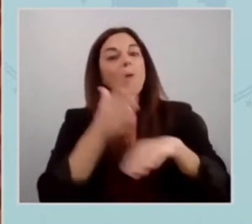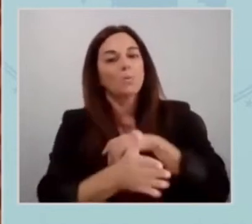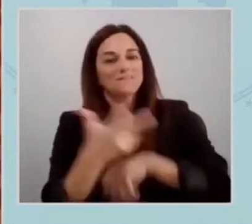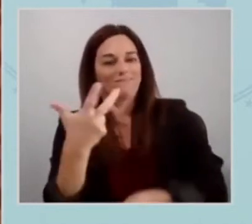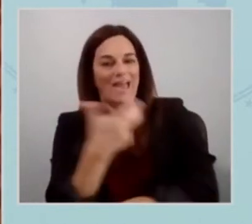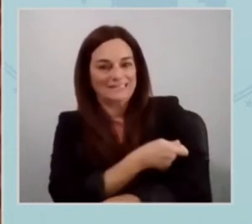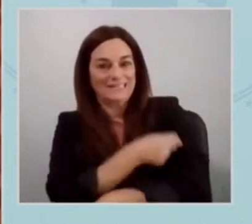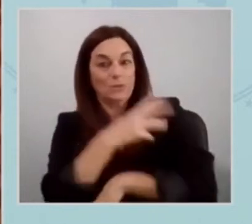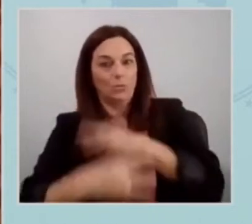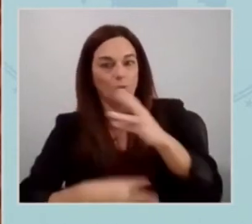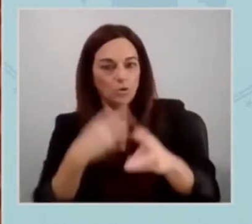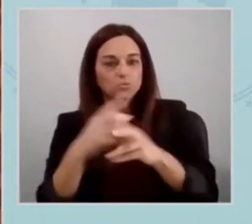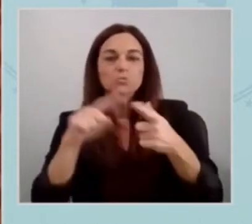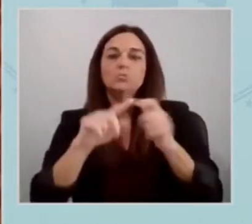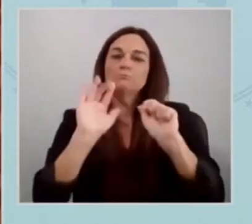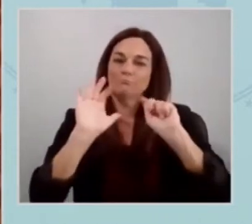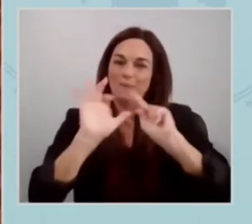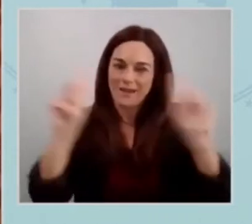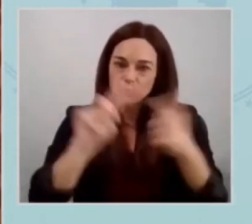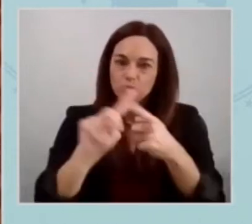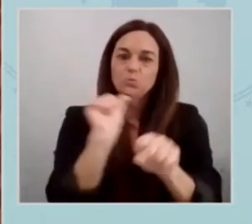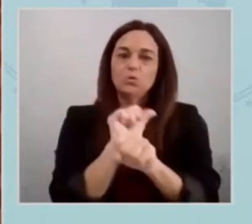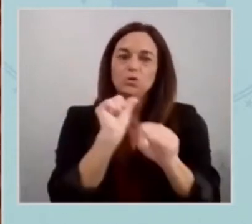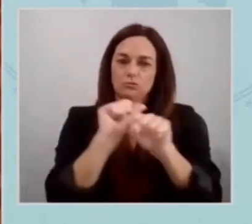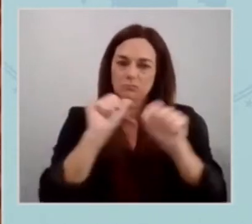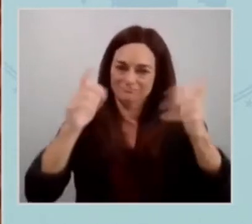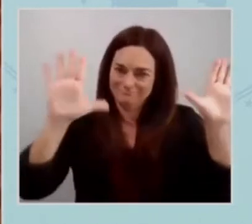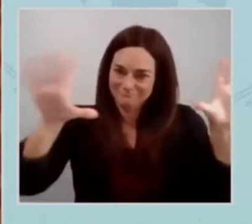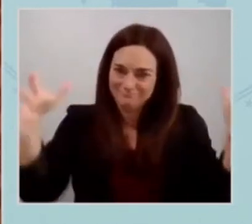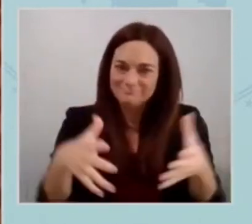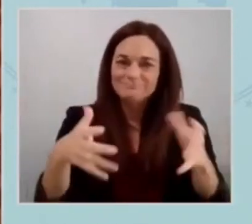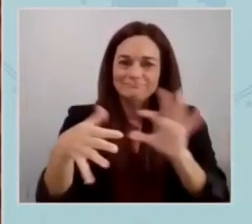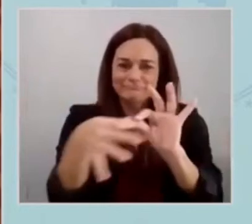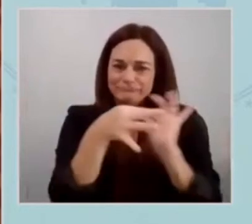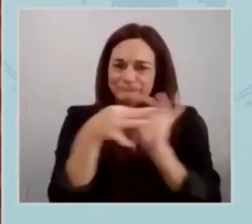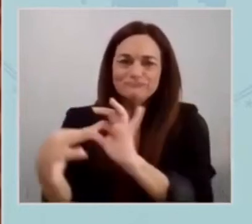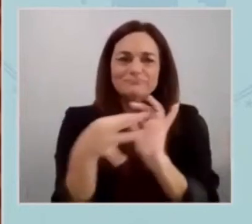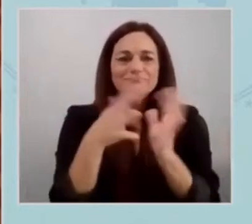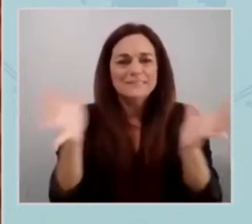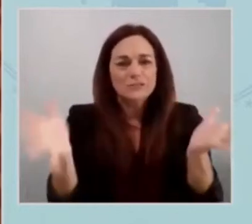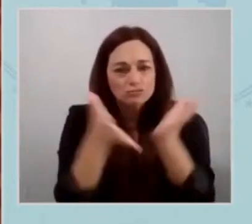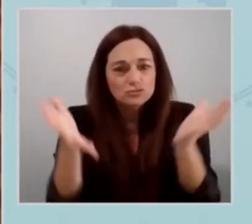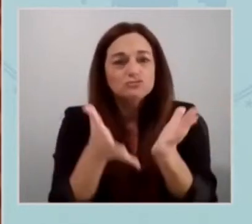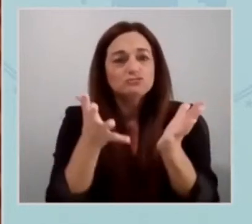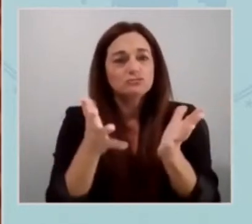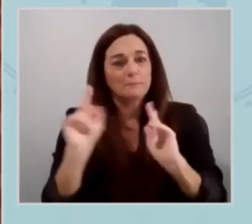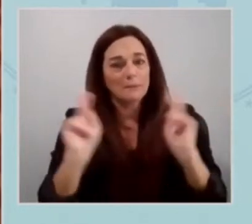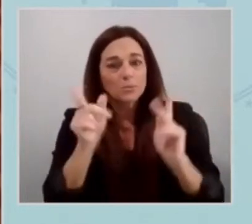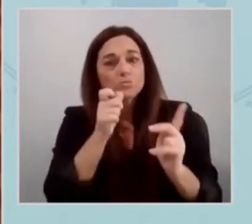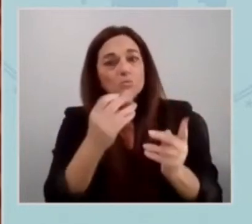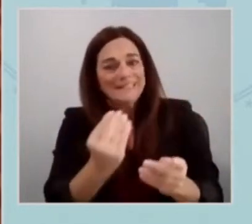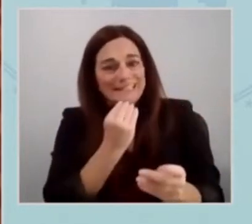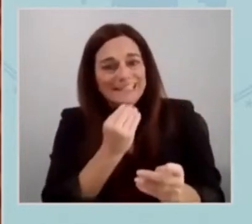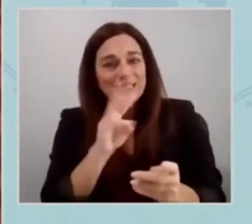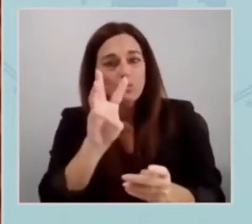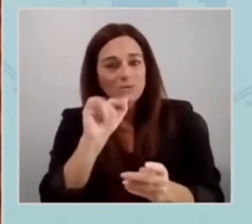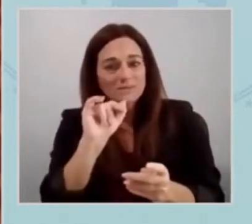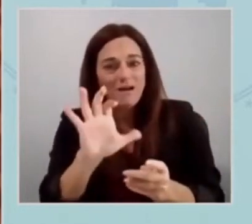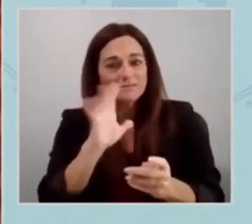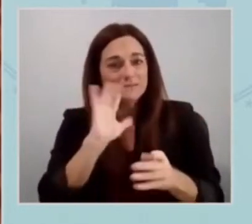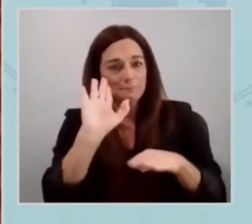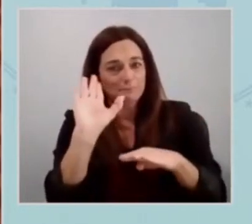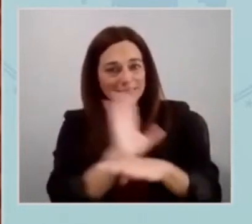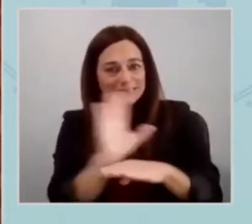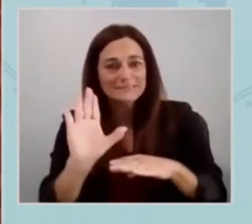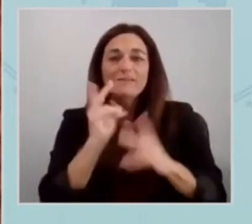The Restaurant Act would allow us to bridge to a post-vaccine world where we could get our staffs back to work, to galvanize Wisconsin tourism